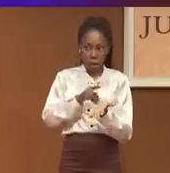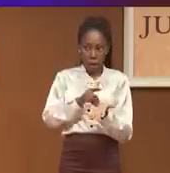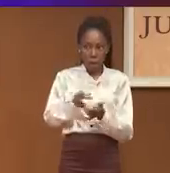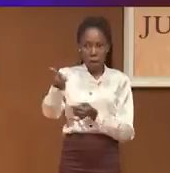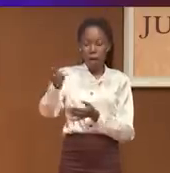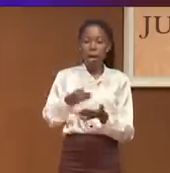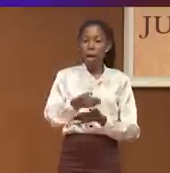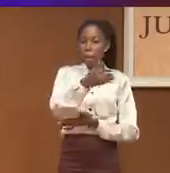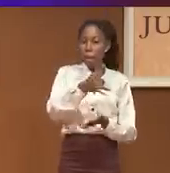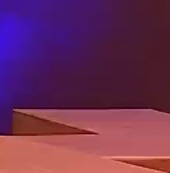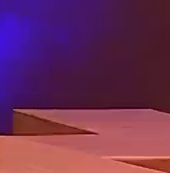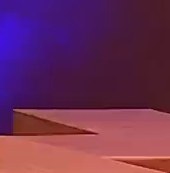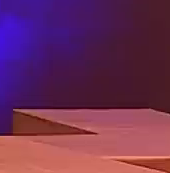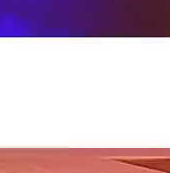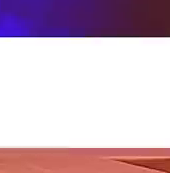bought it